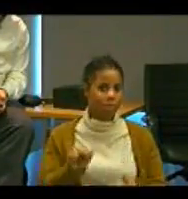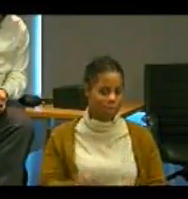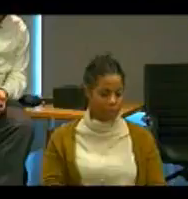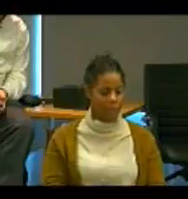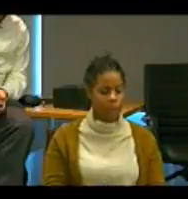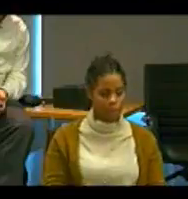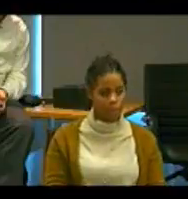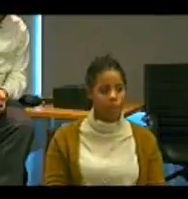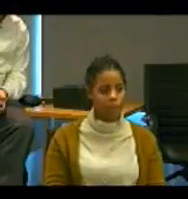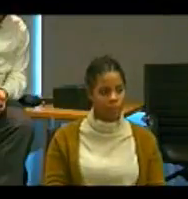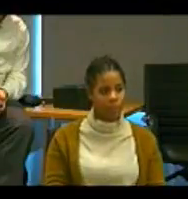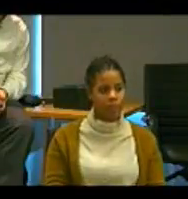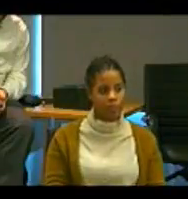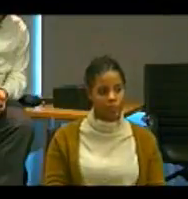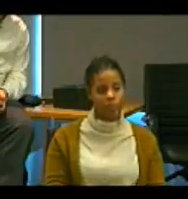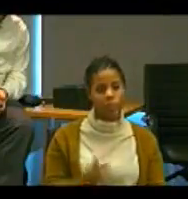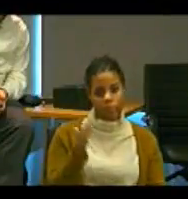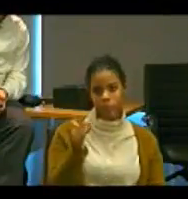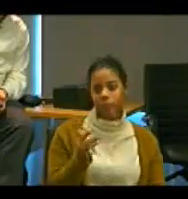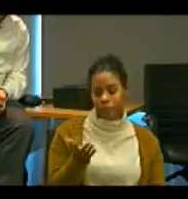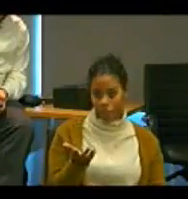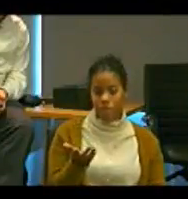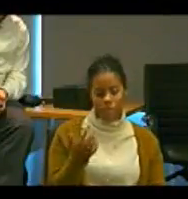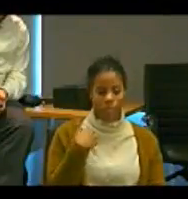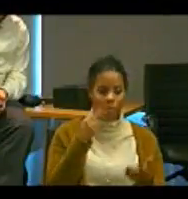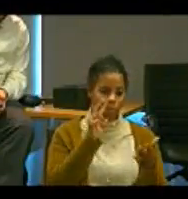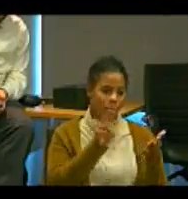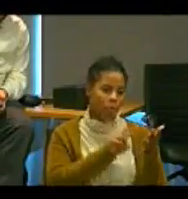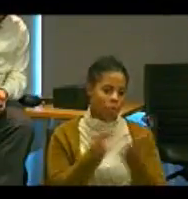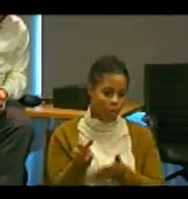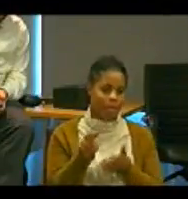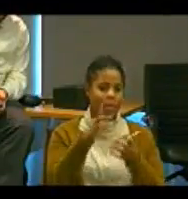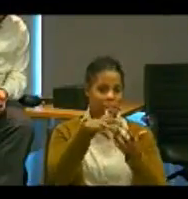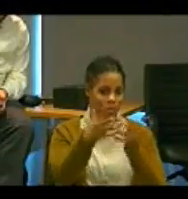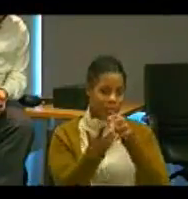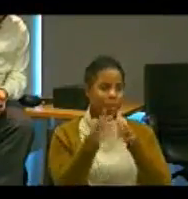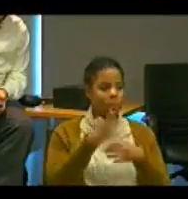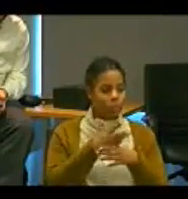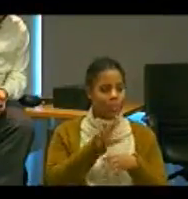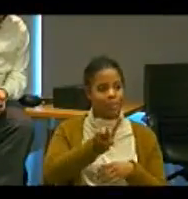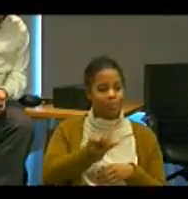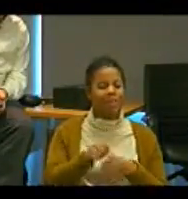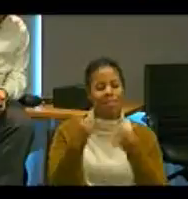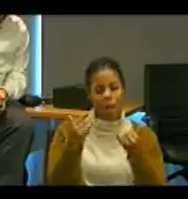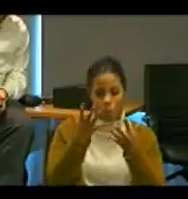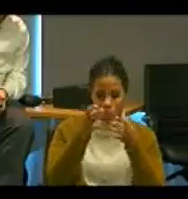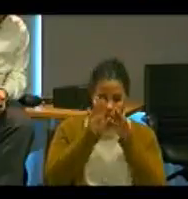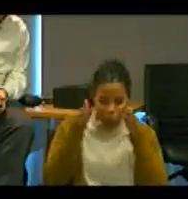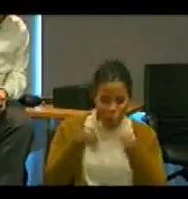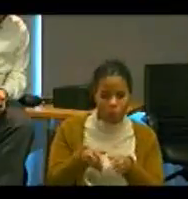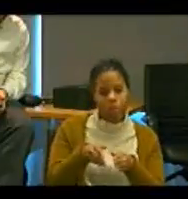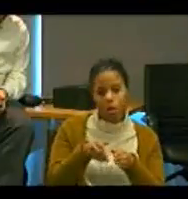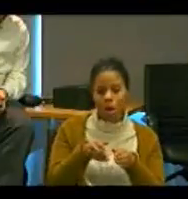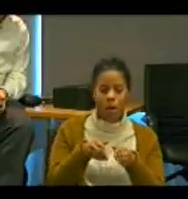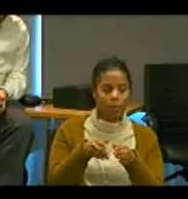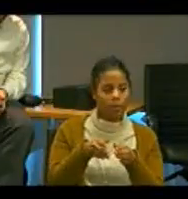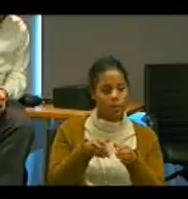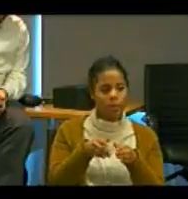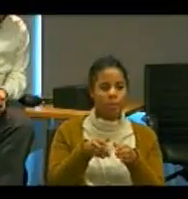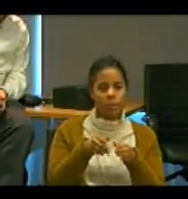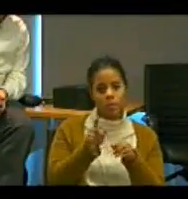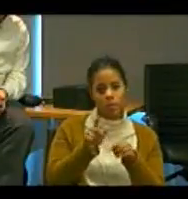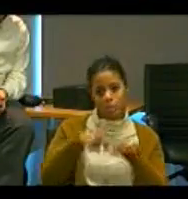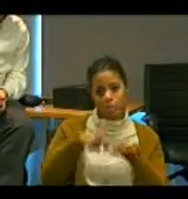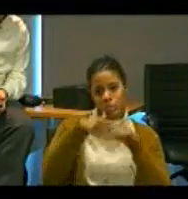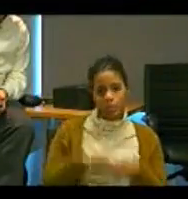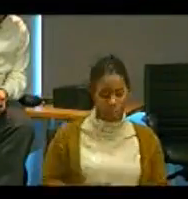So that's looking at the intersection between disability and race generally. Now let's look a little bit more specifically in regards to suspension.